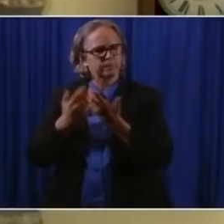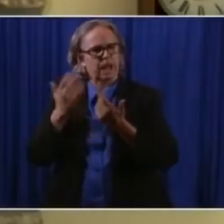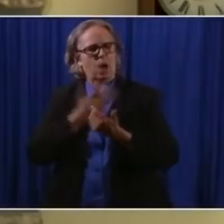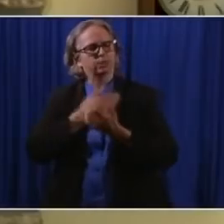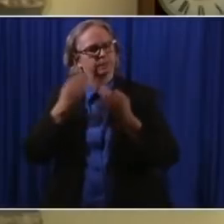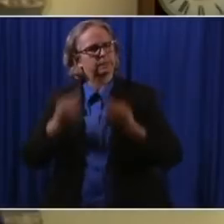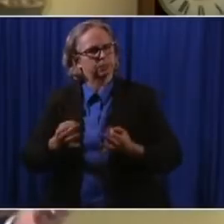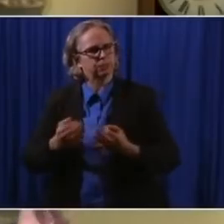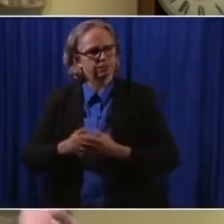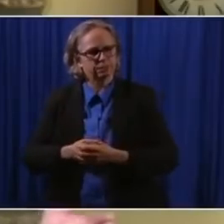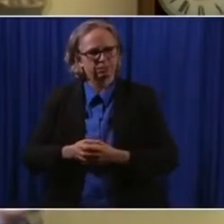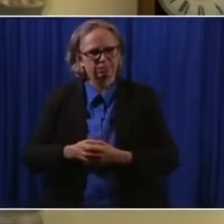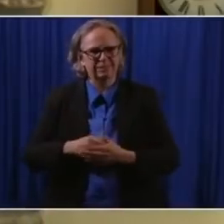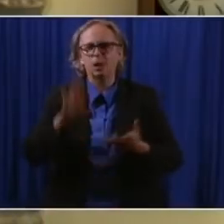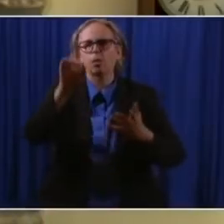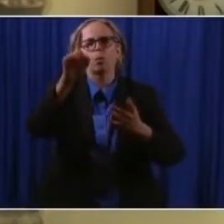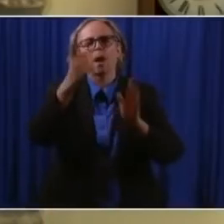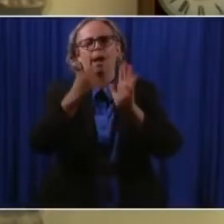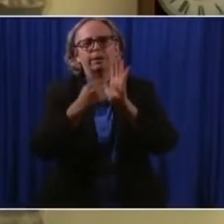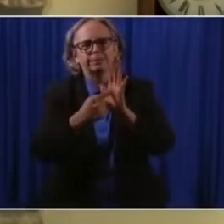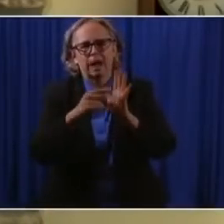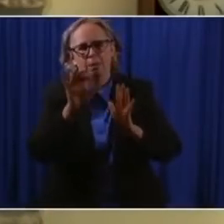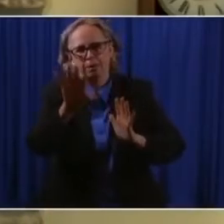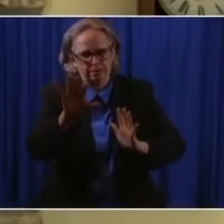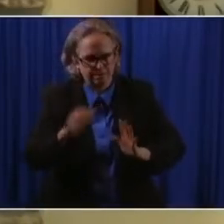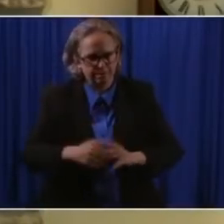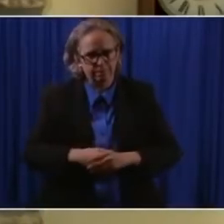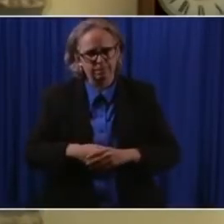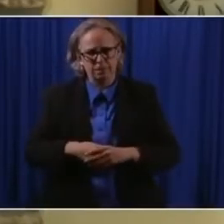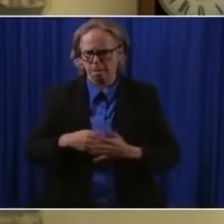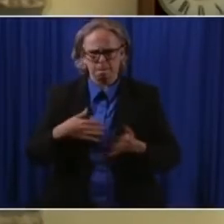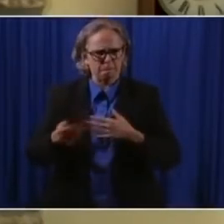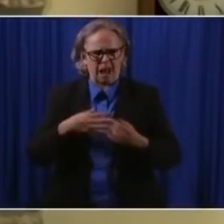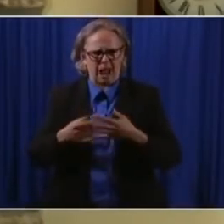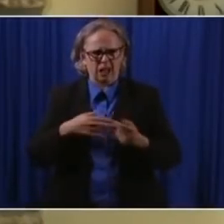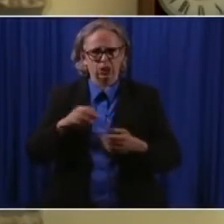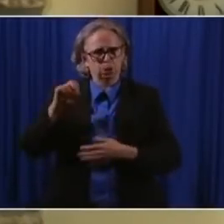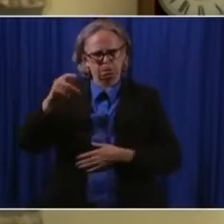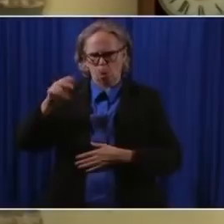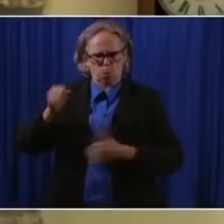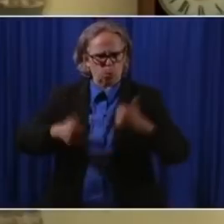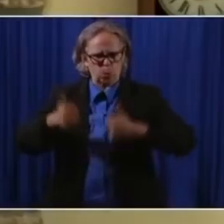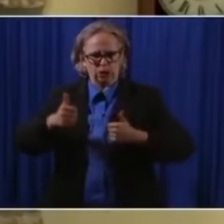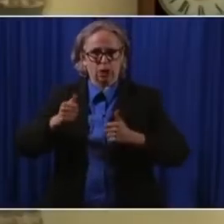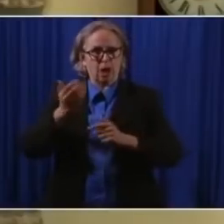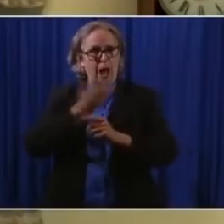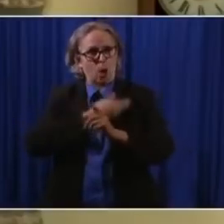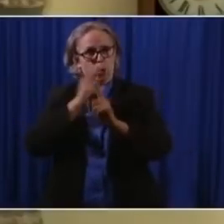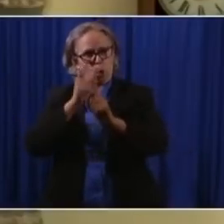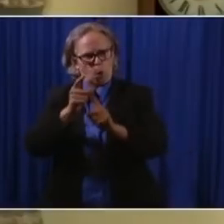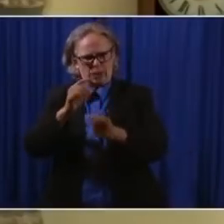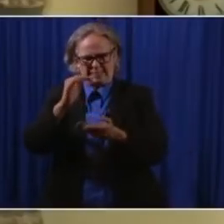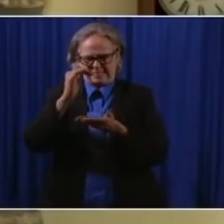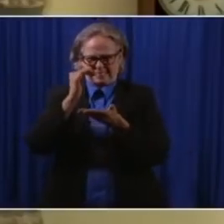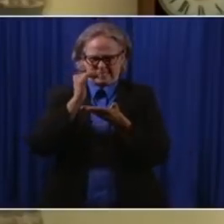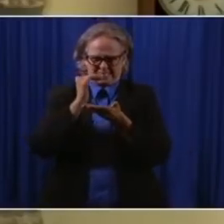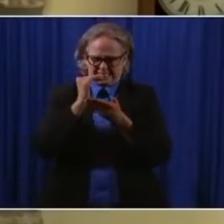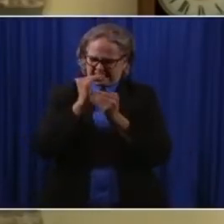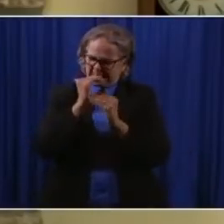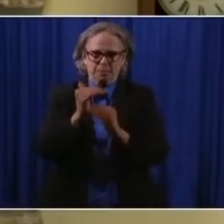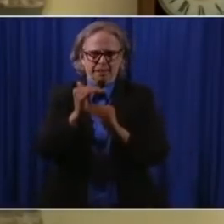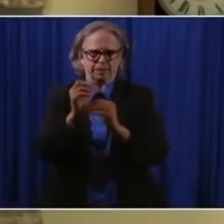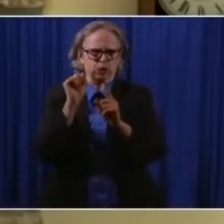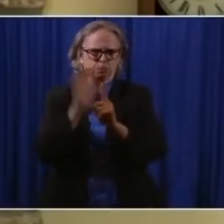using that as an example, that throughout this, we want to try to limit exposure of these kids. We want them to play, but we